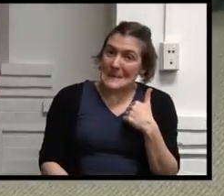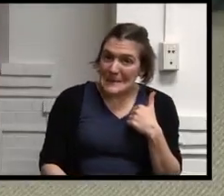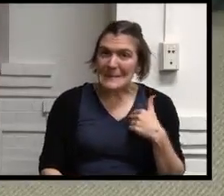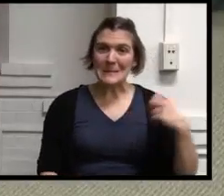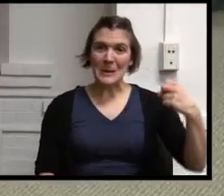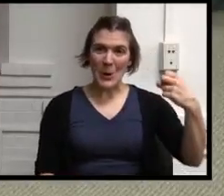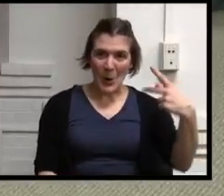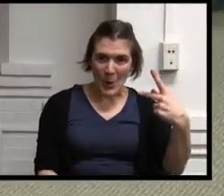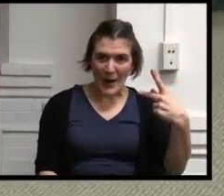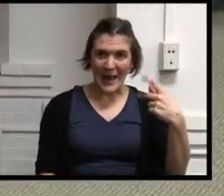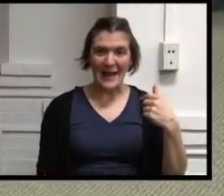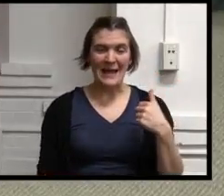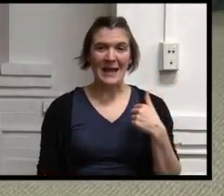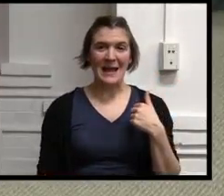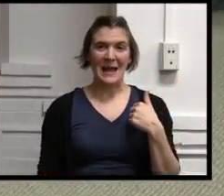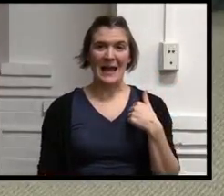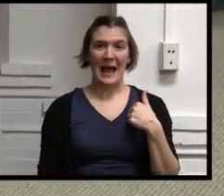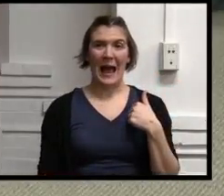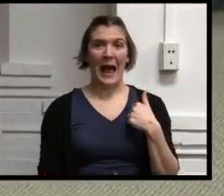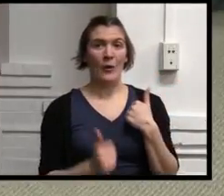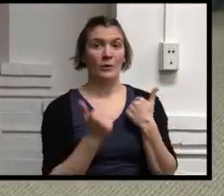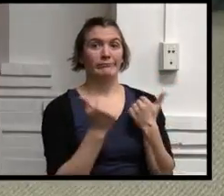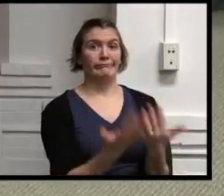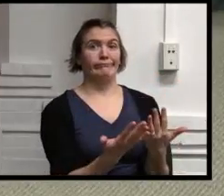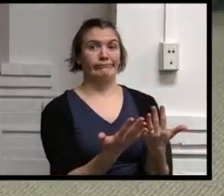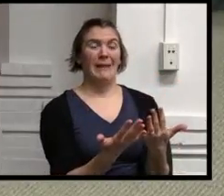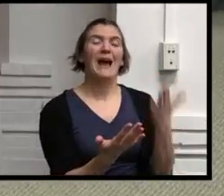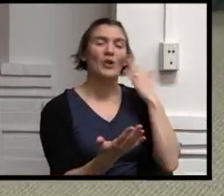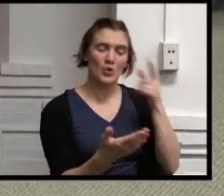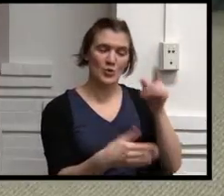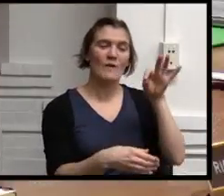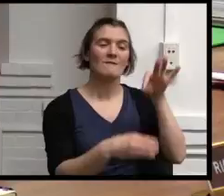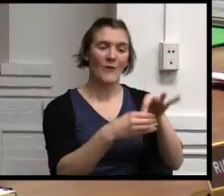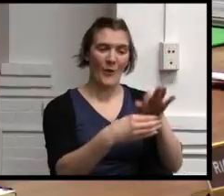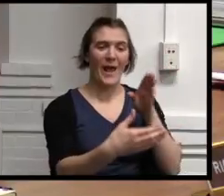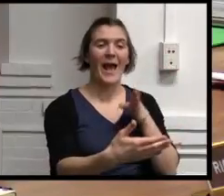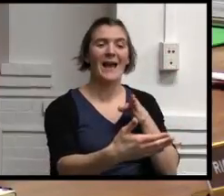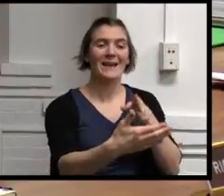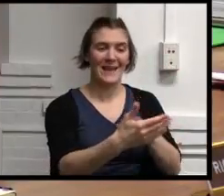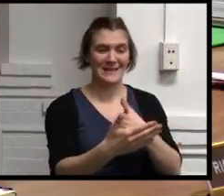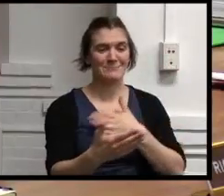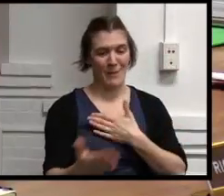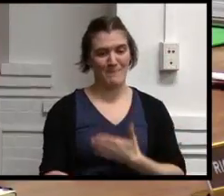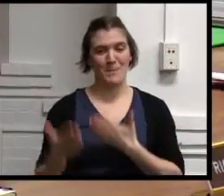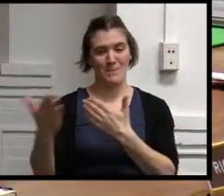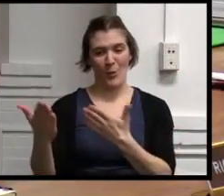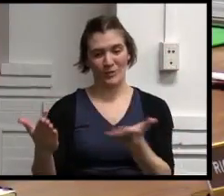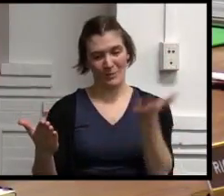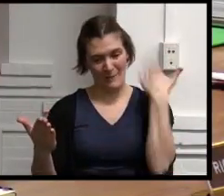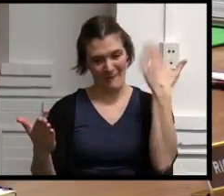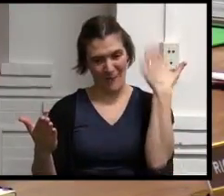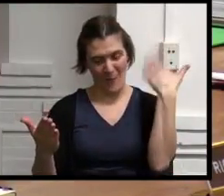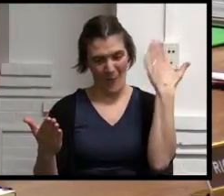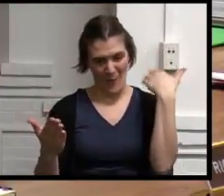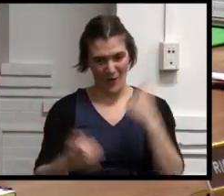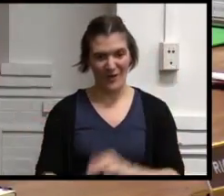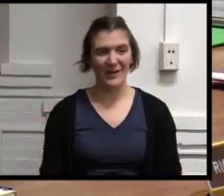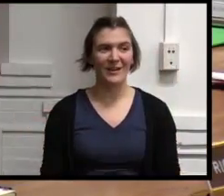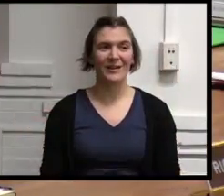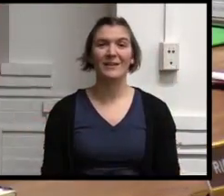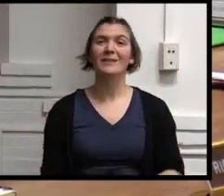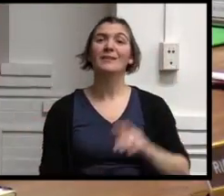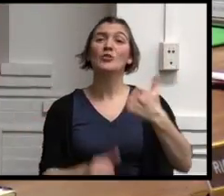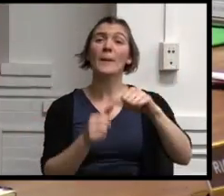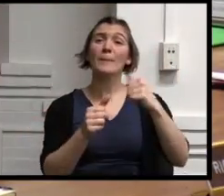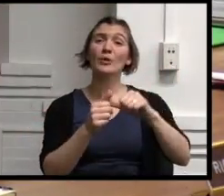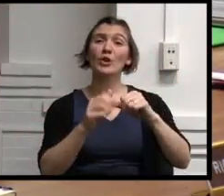my fellow board members who voted against my proposal for the